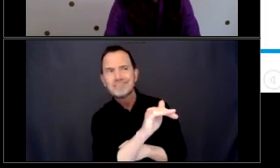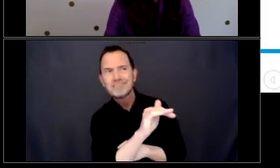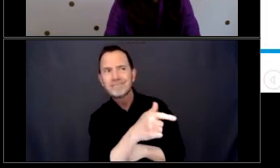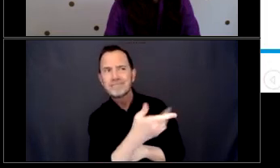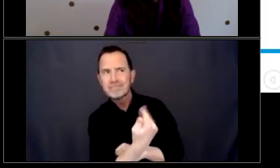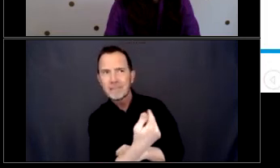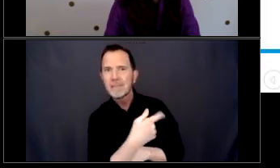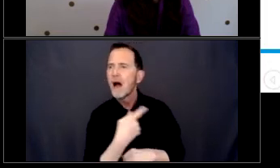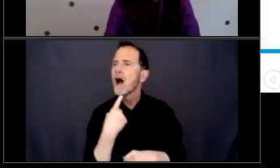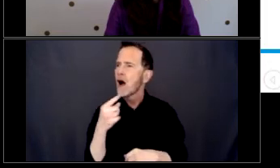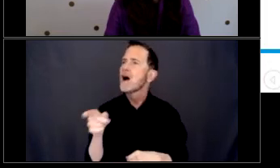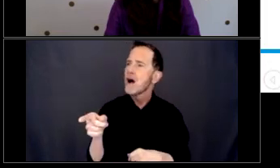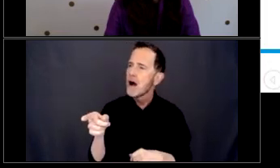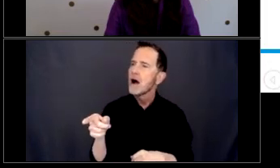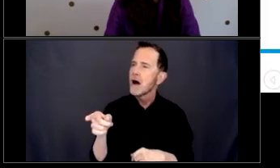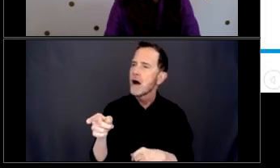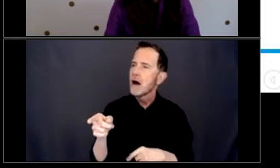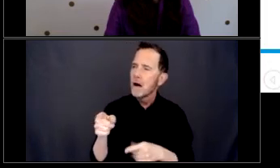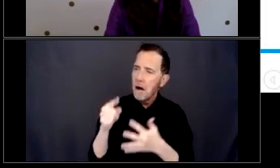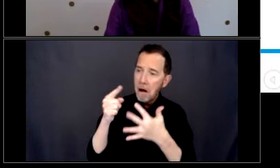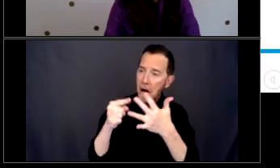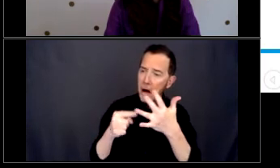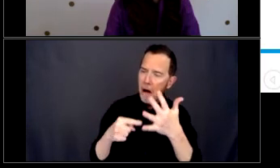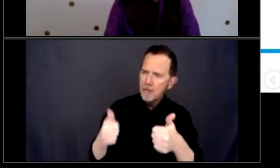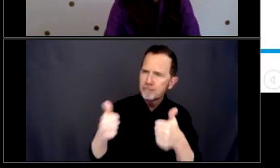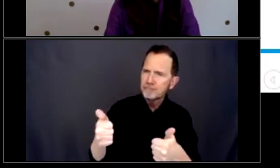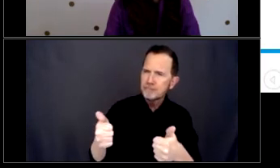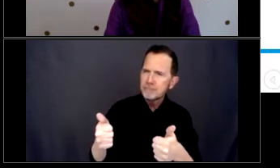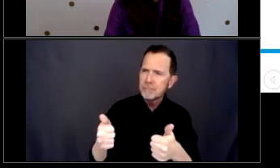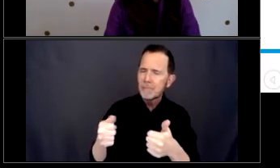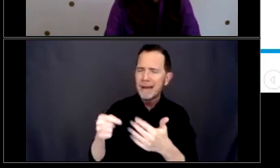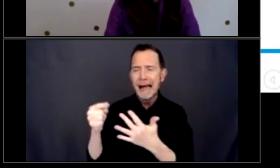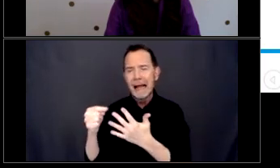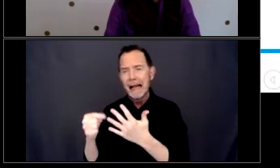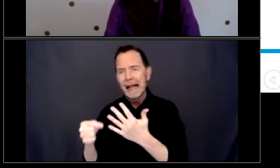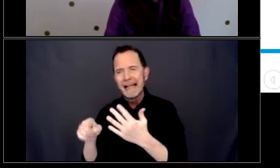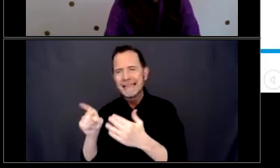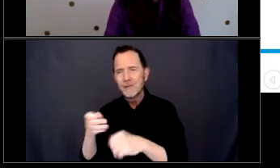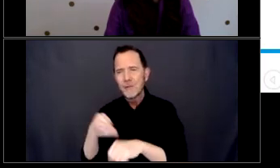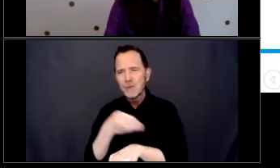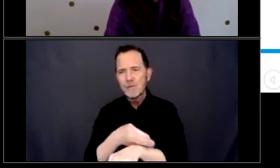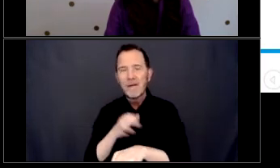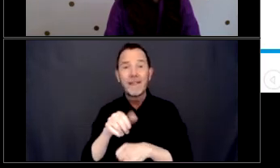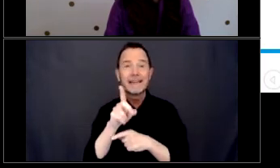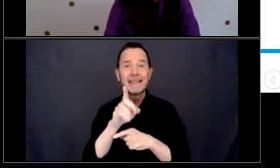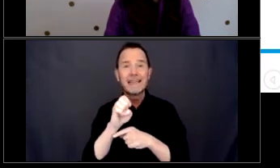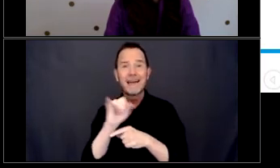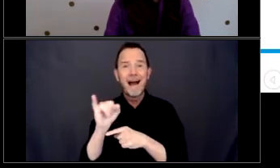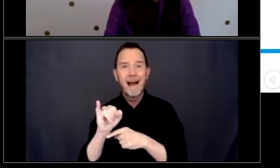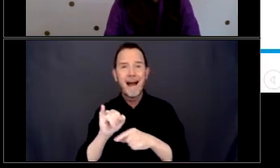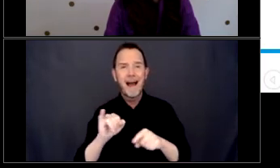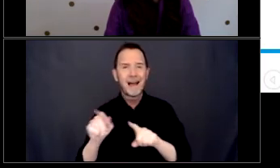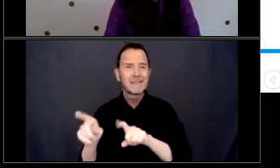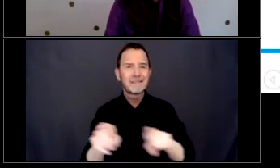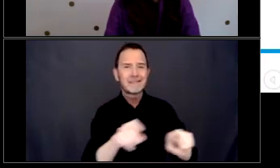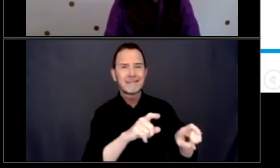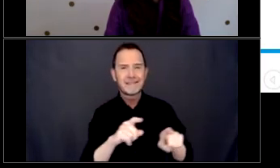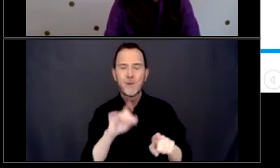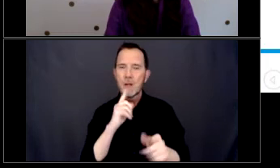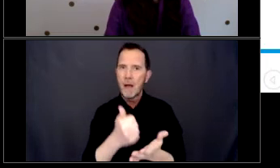We love it. Here's a few other things you should think about. The DEI has been so helpful to us and helping us